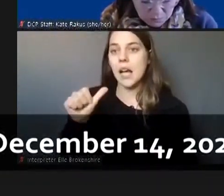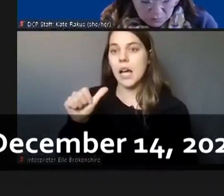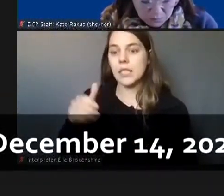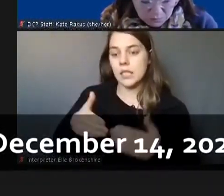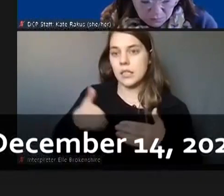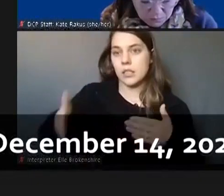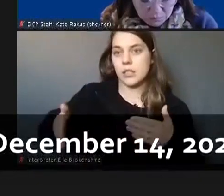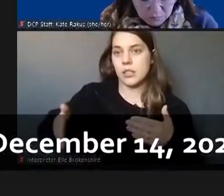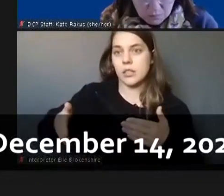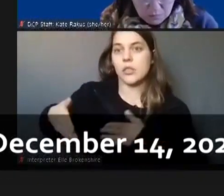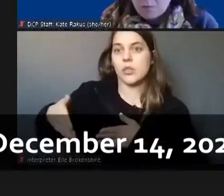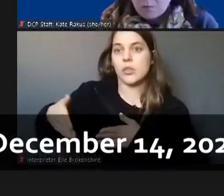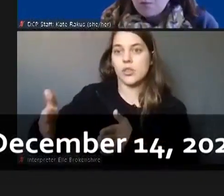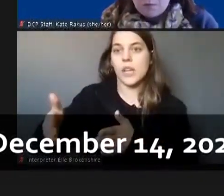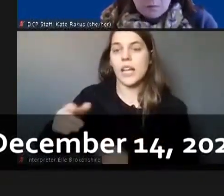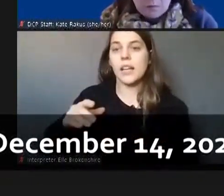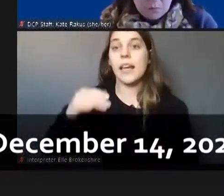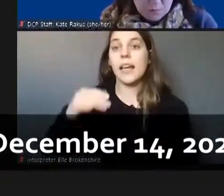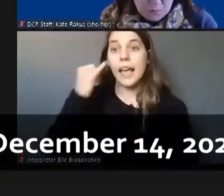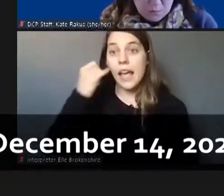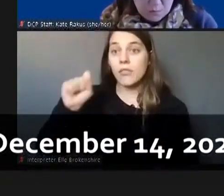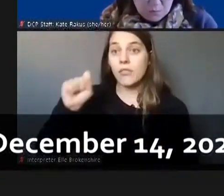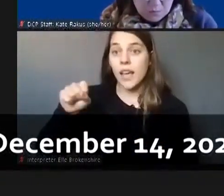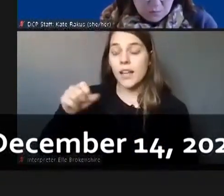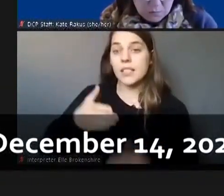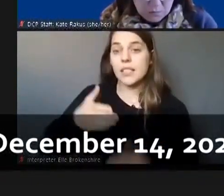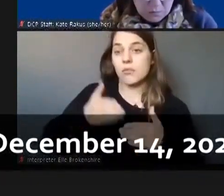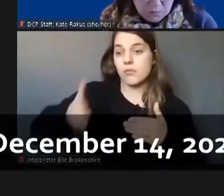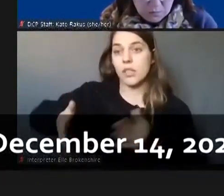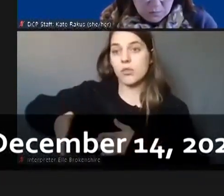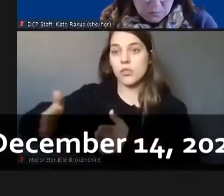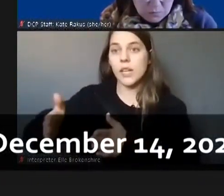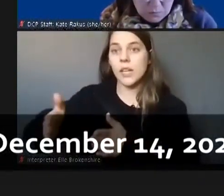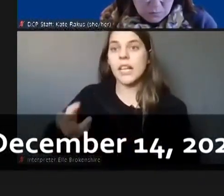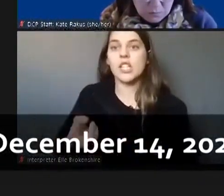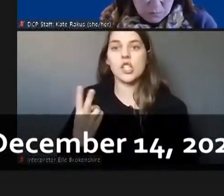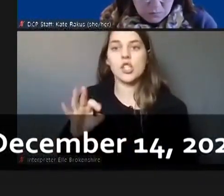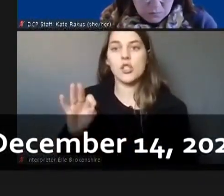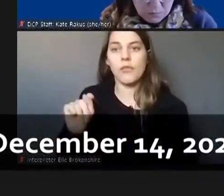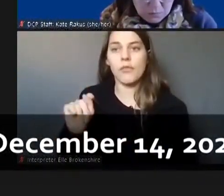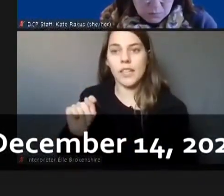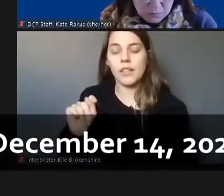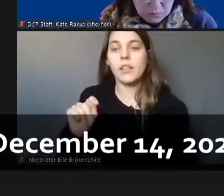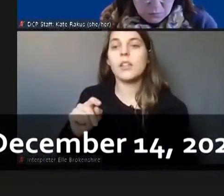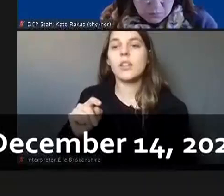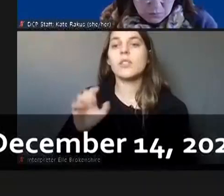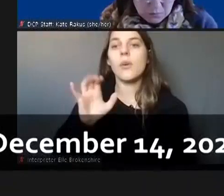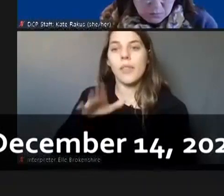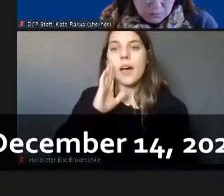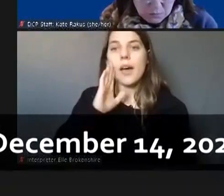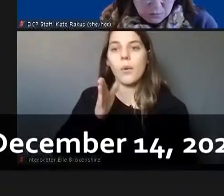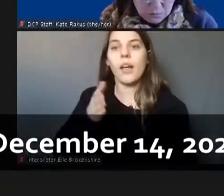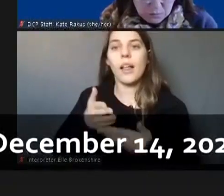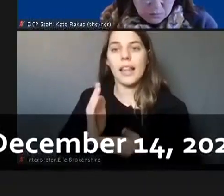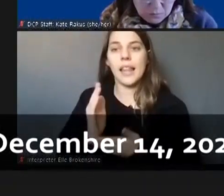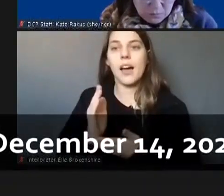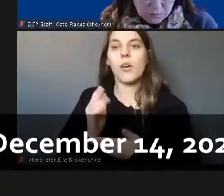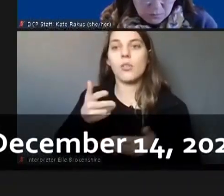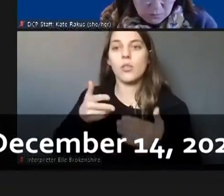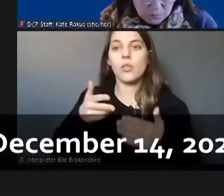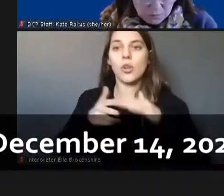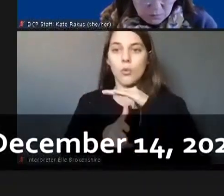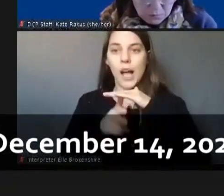is. So that allows for a parking pad or a garage to be located in the rear yard. Most often